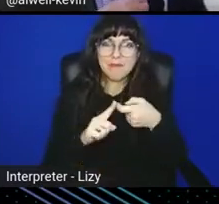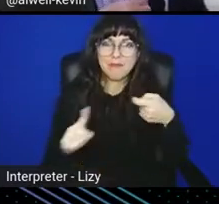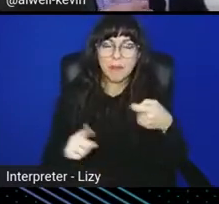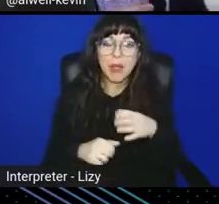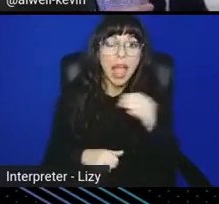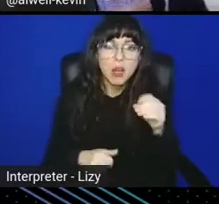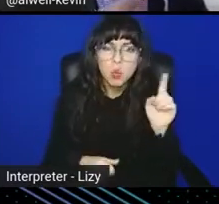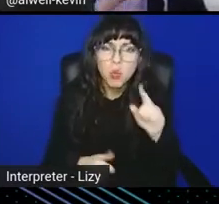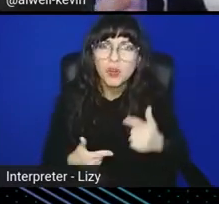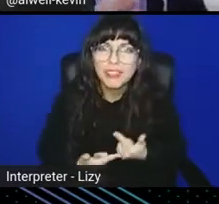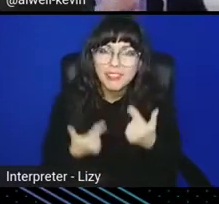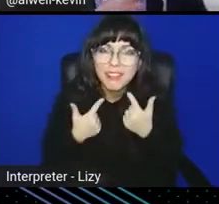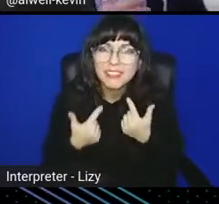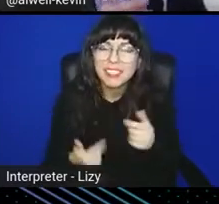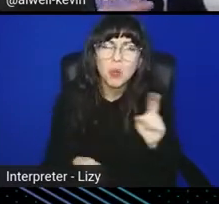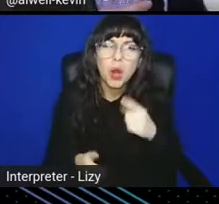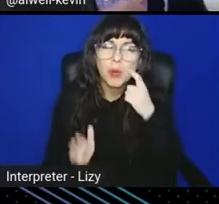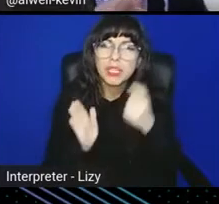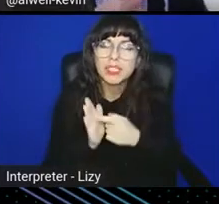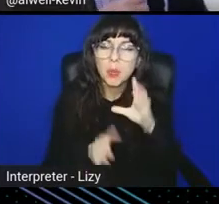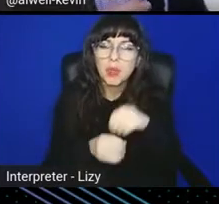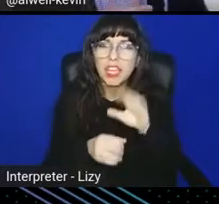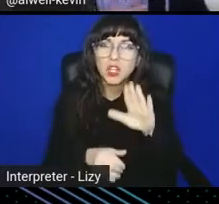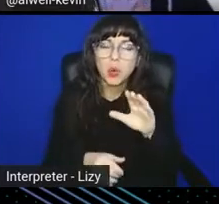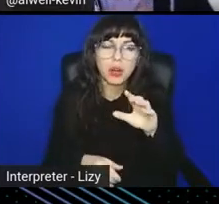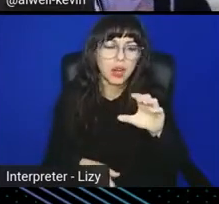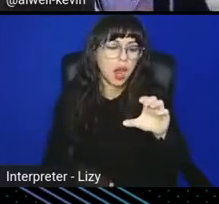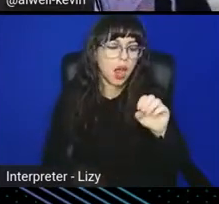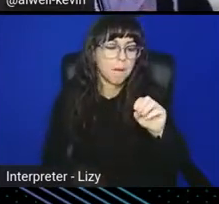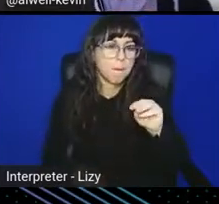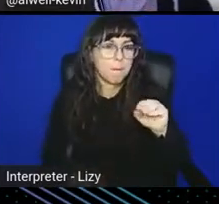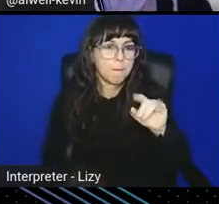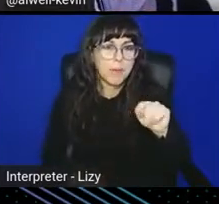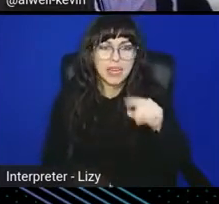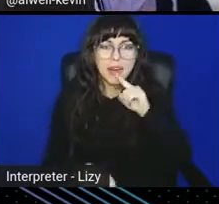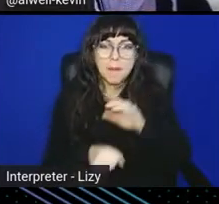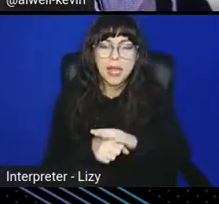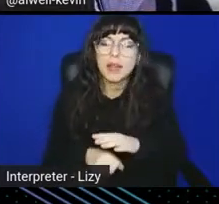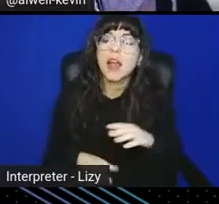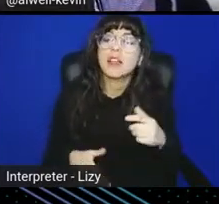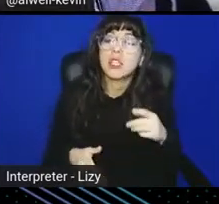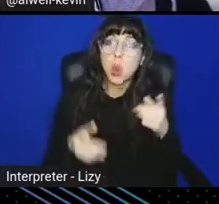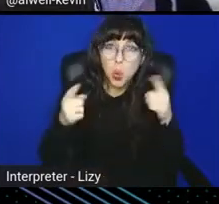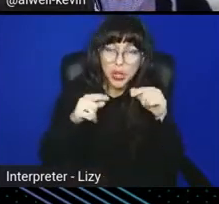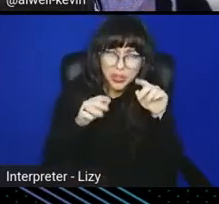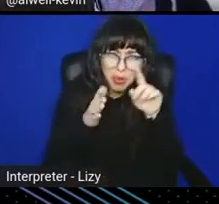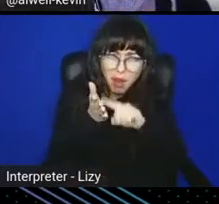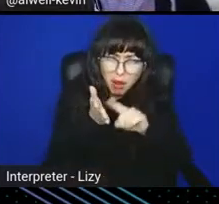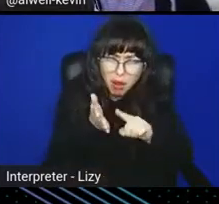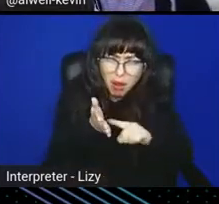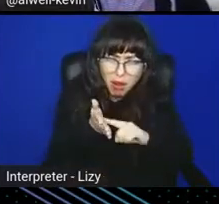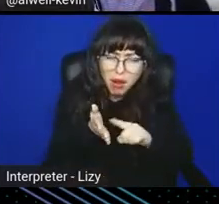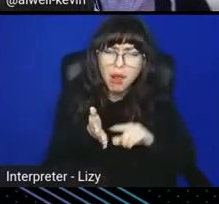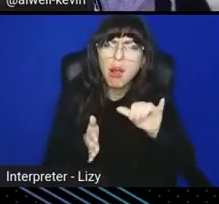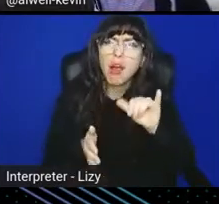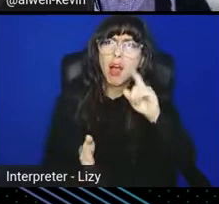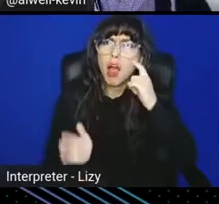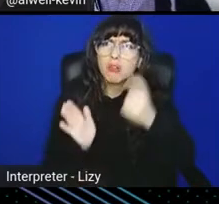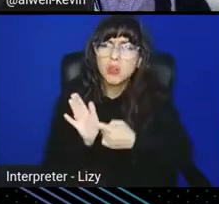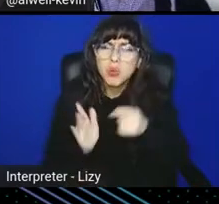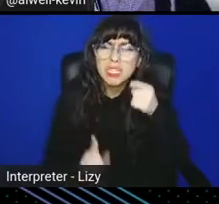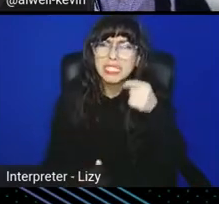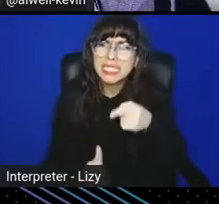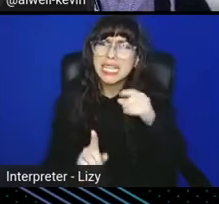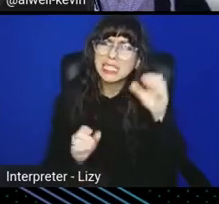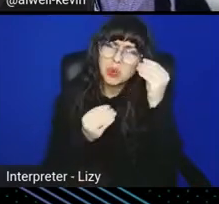So where do we detect it inside your commit? And so when you start looking a little bit deeper, you start to notice, okay, well,